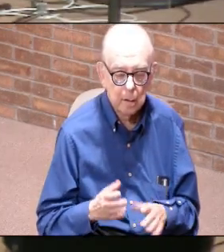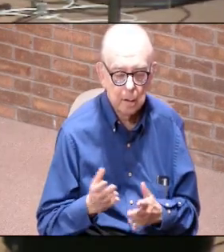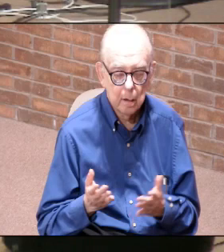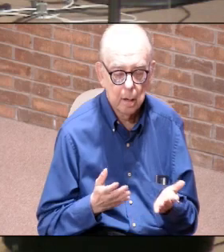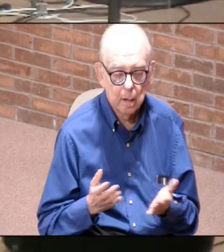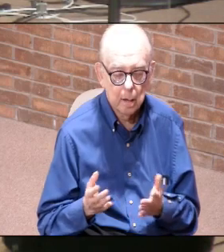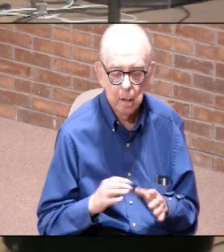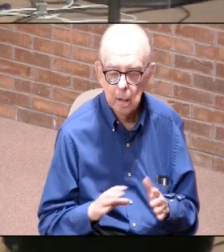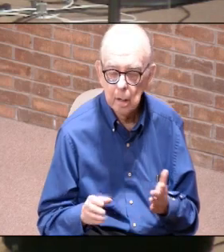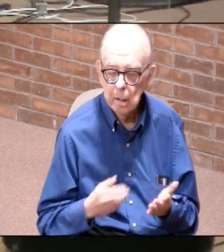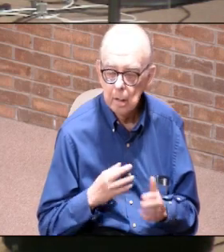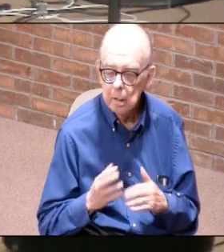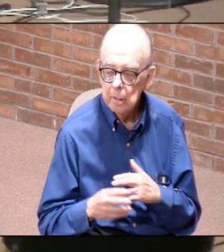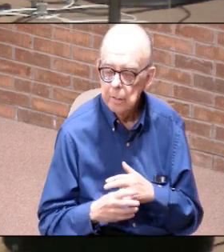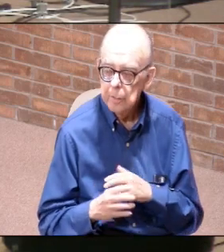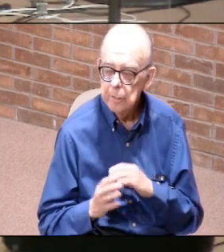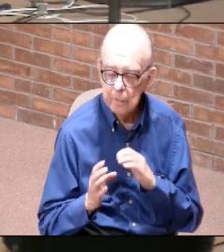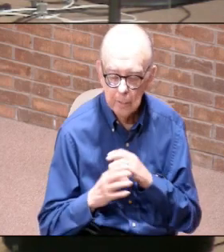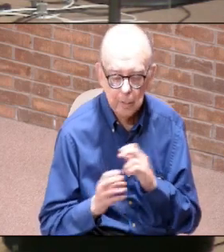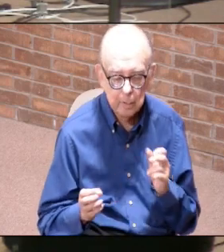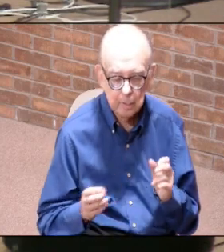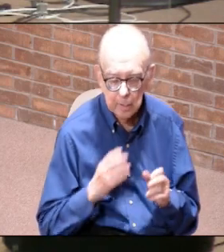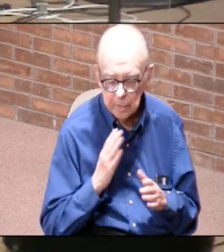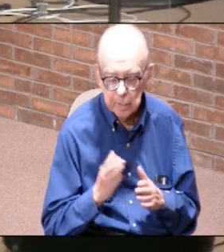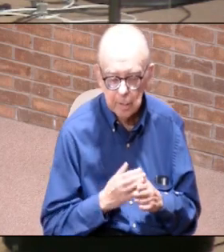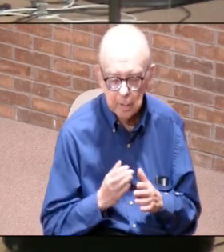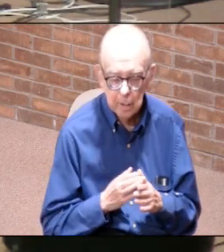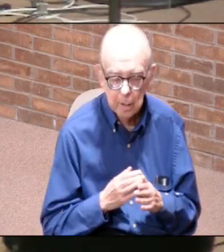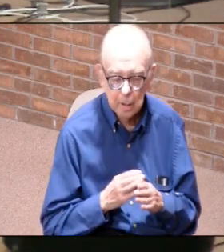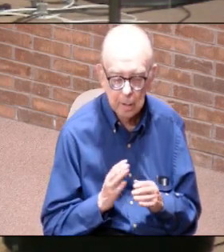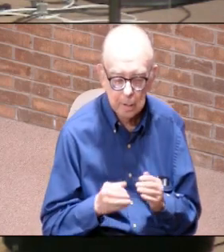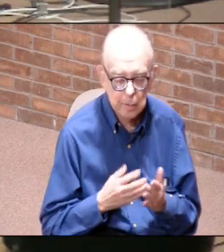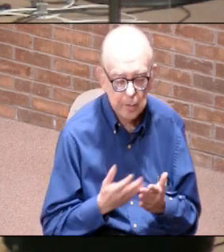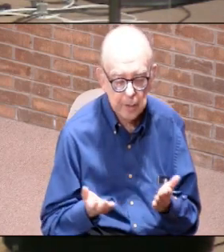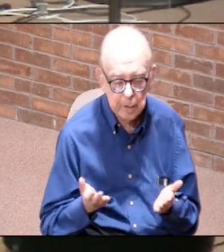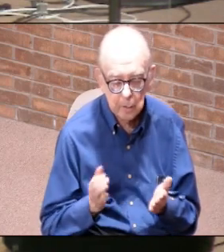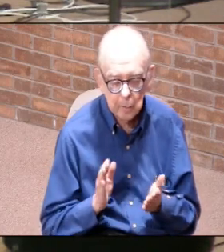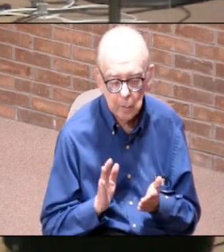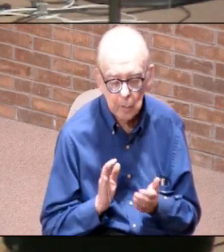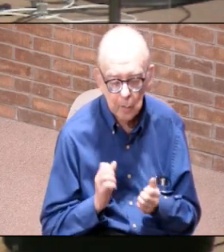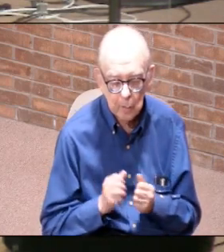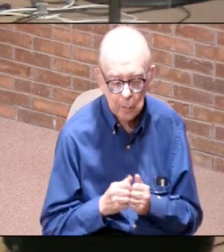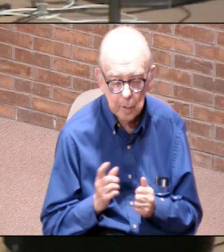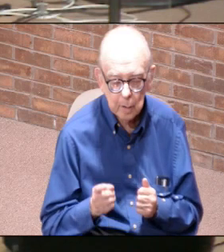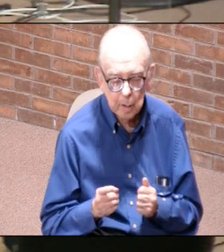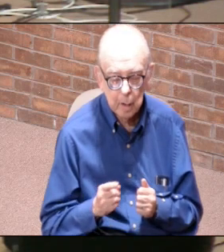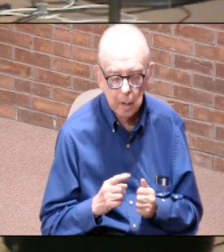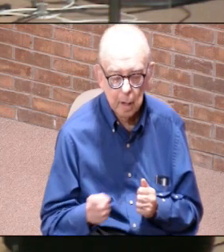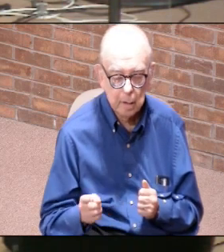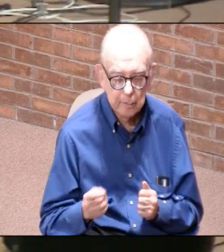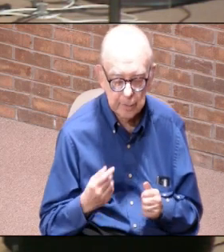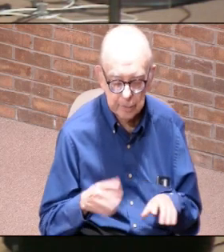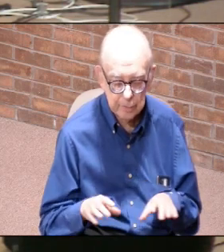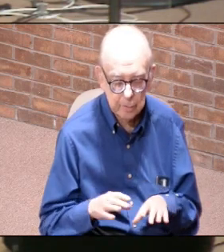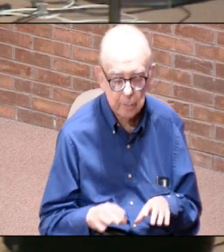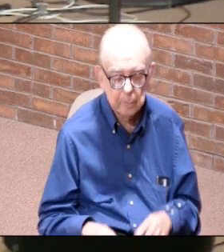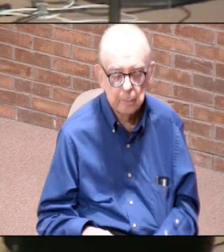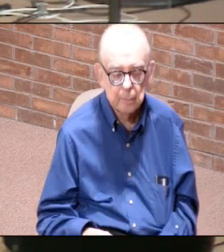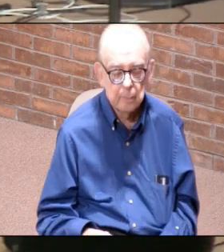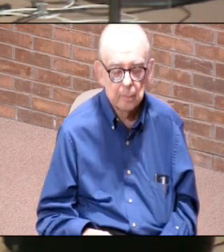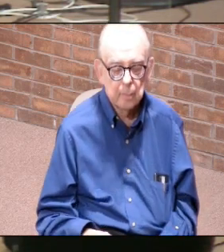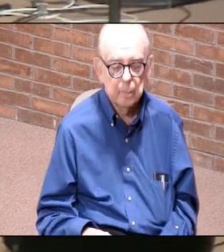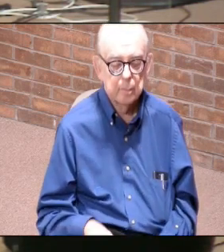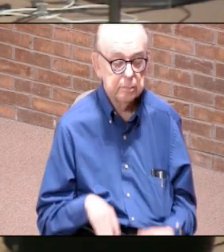love to do these researches. Let me share a little thing with you. They have done